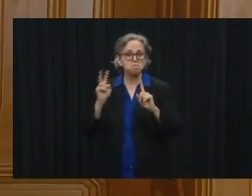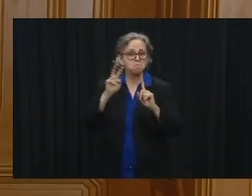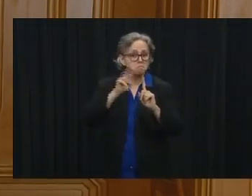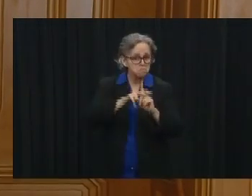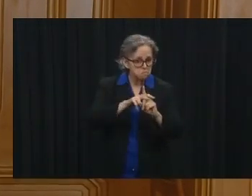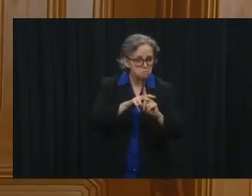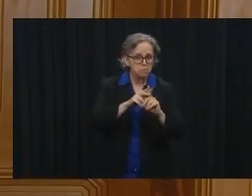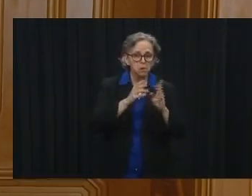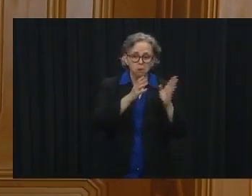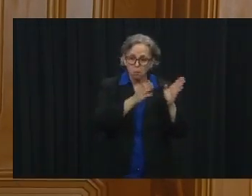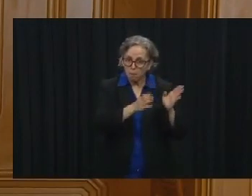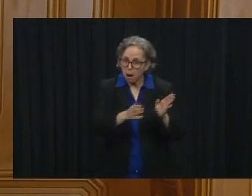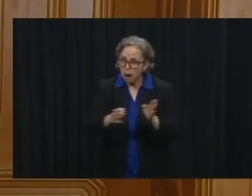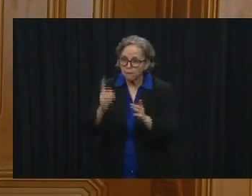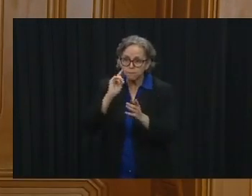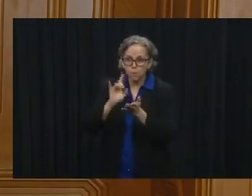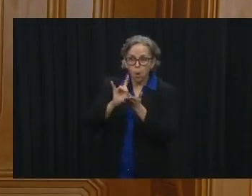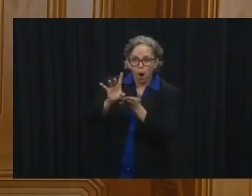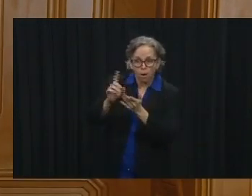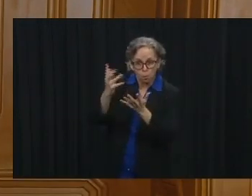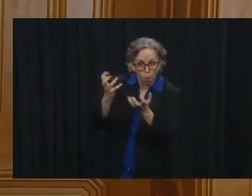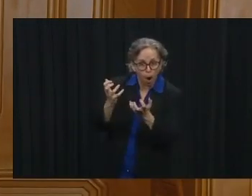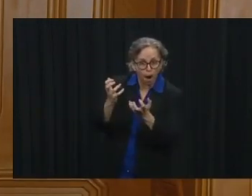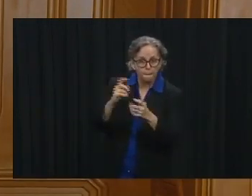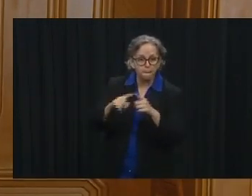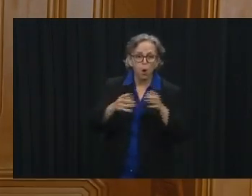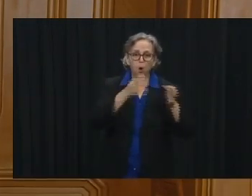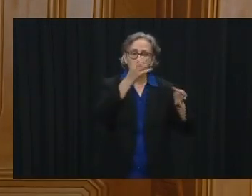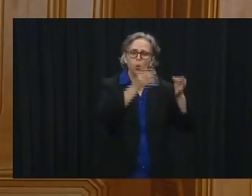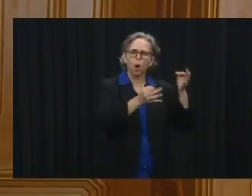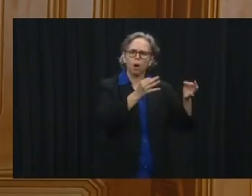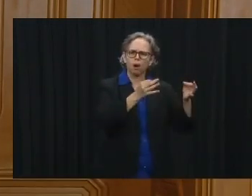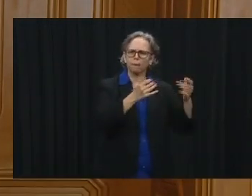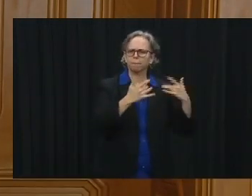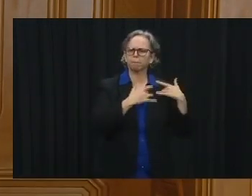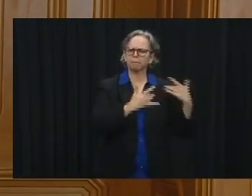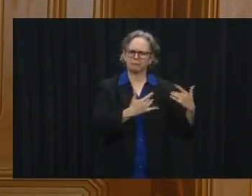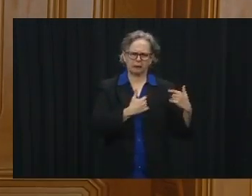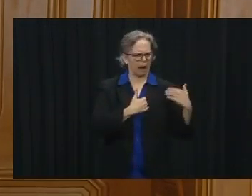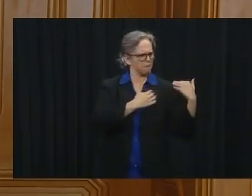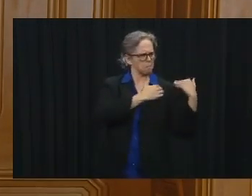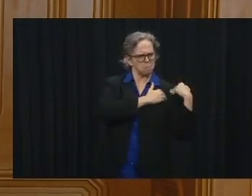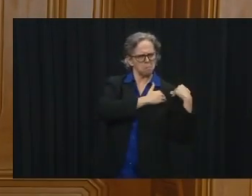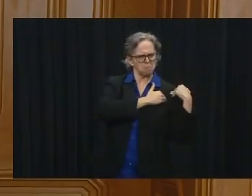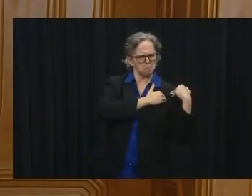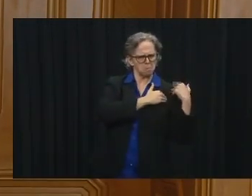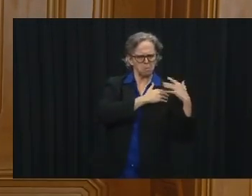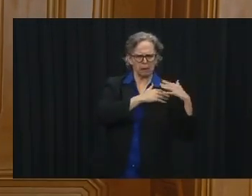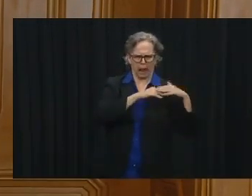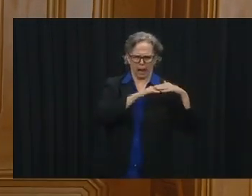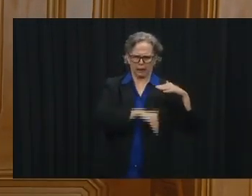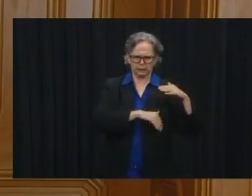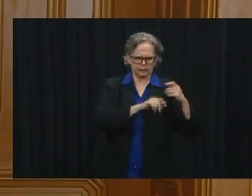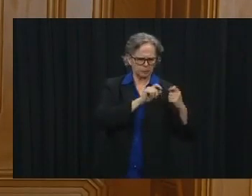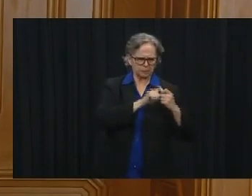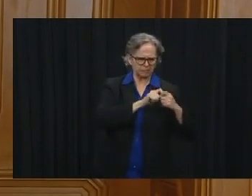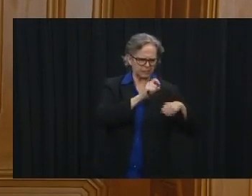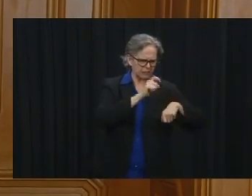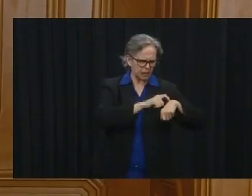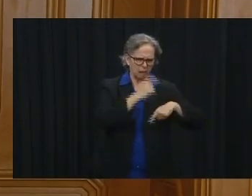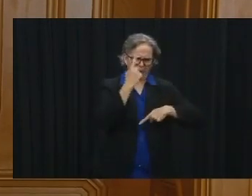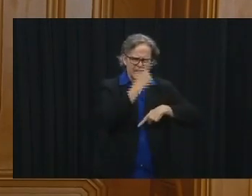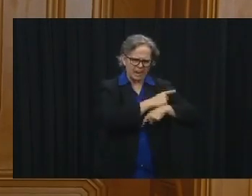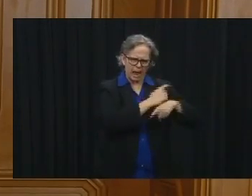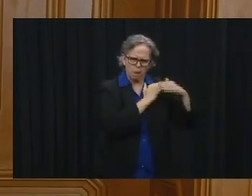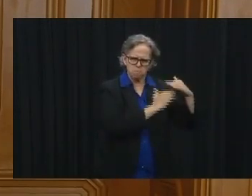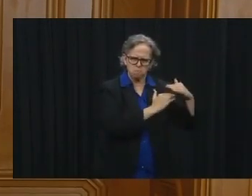but the courts are relieved of their statutory duty to hear that case within a certain period of time. So again, this will come within the discretion